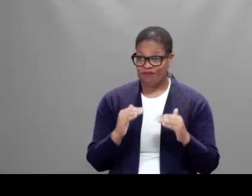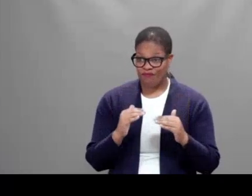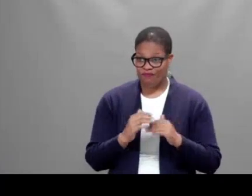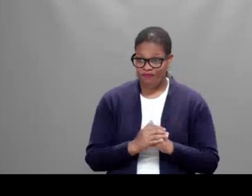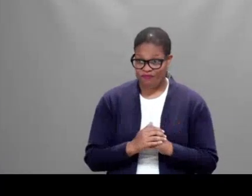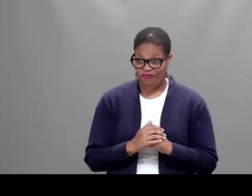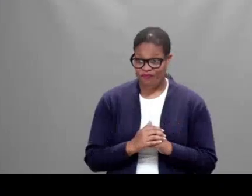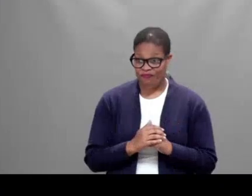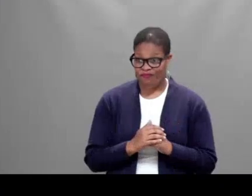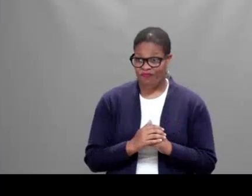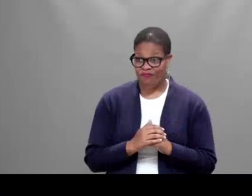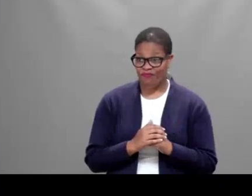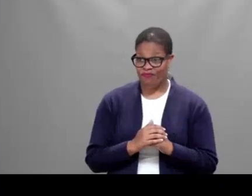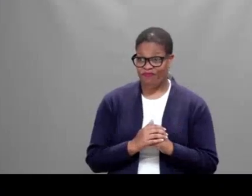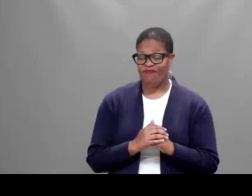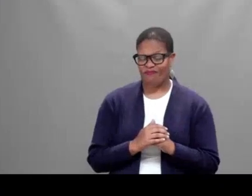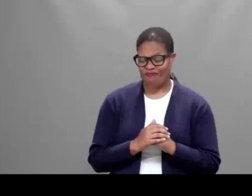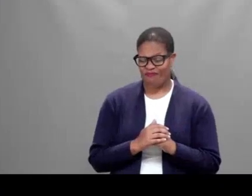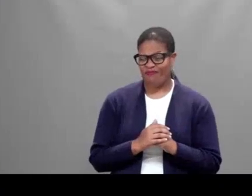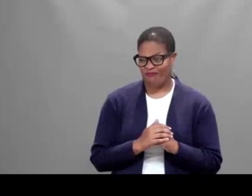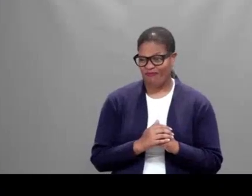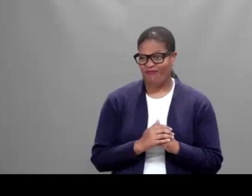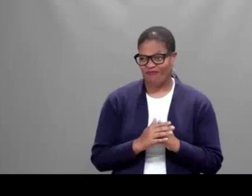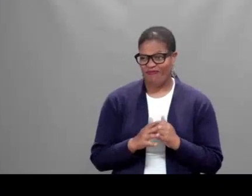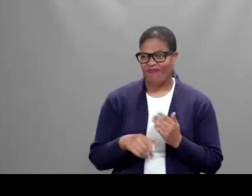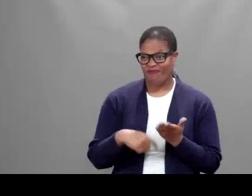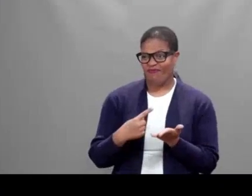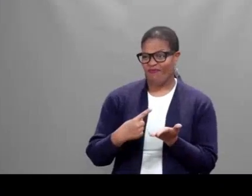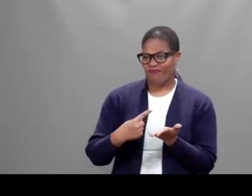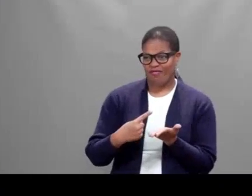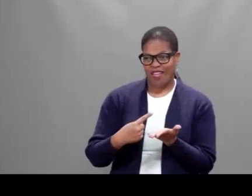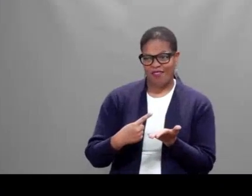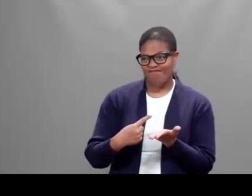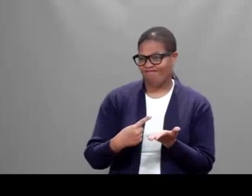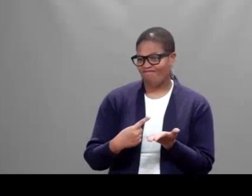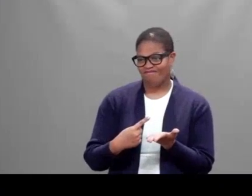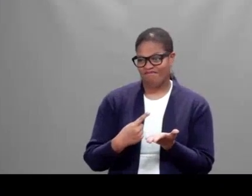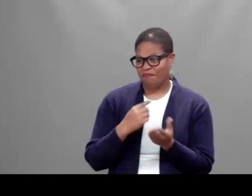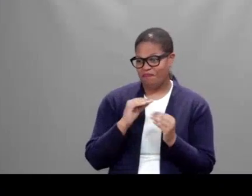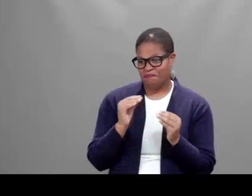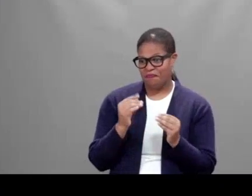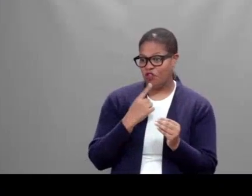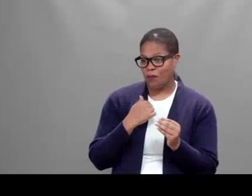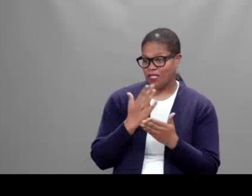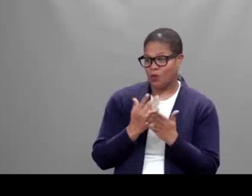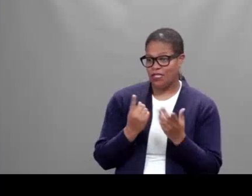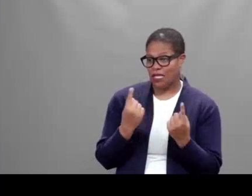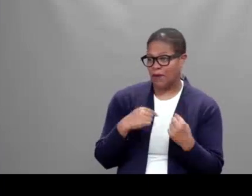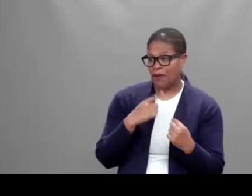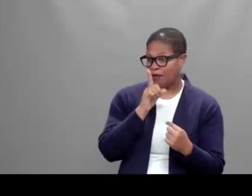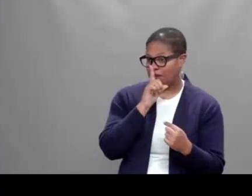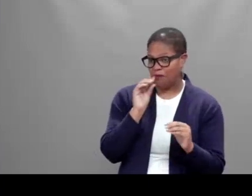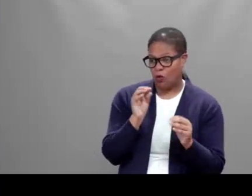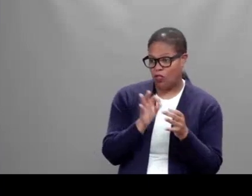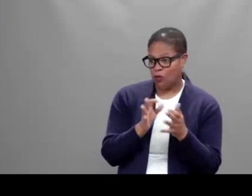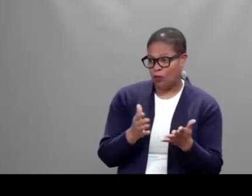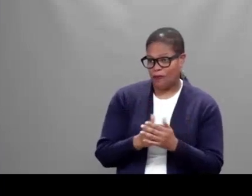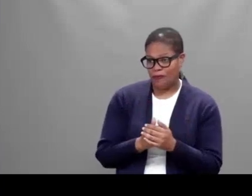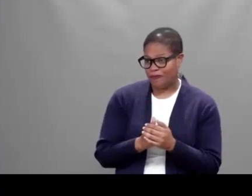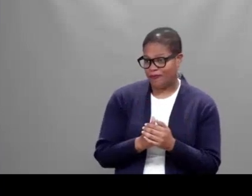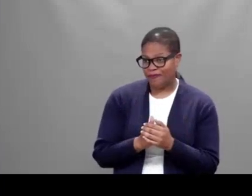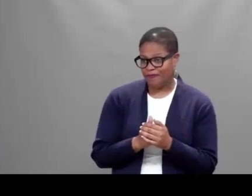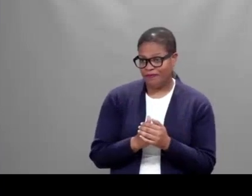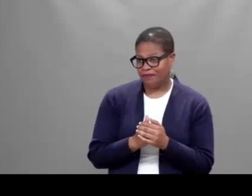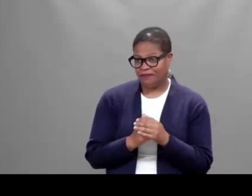is the Discussion. Discussion. Closed session. I think our new